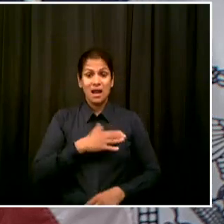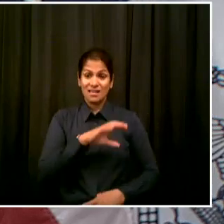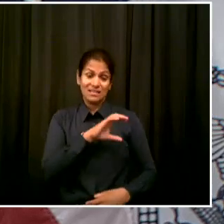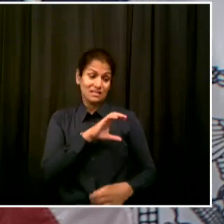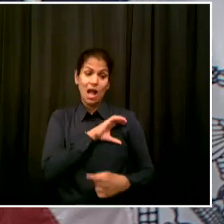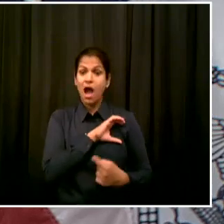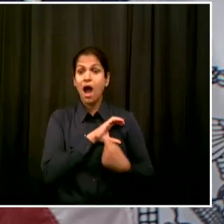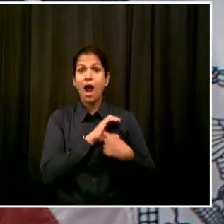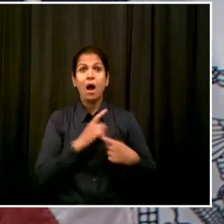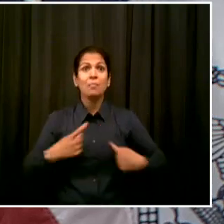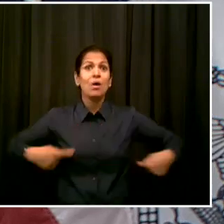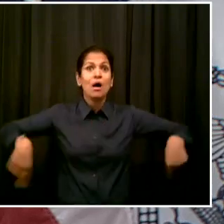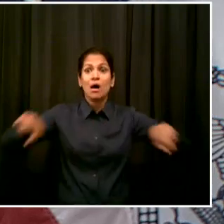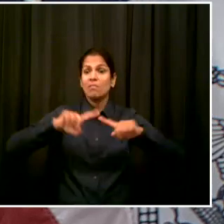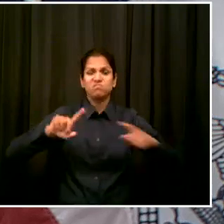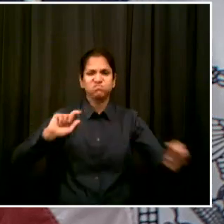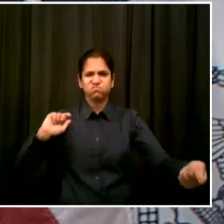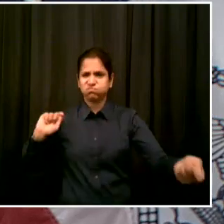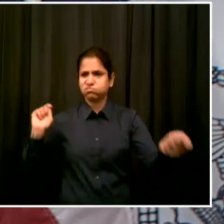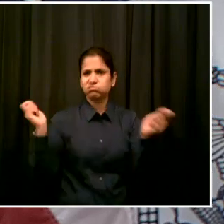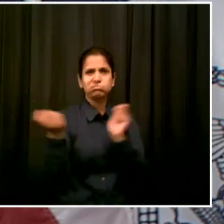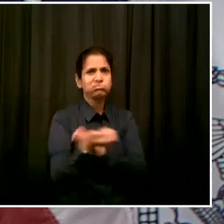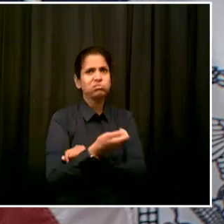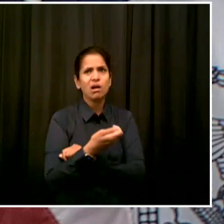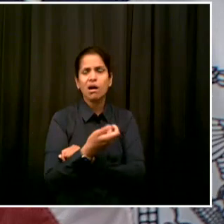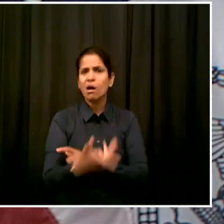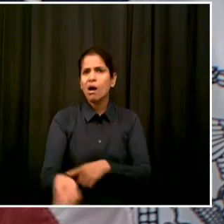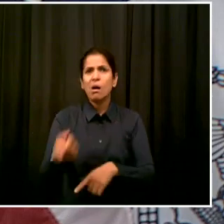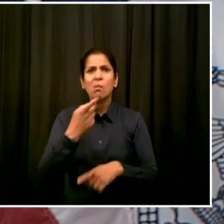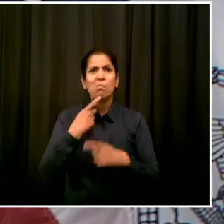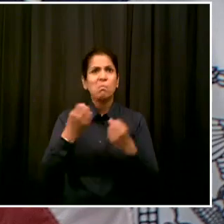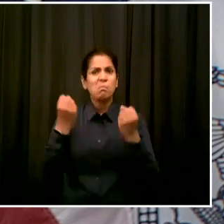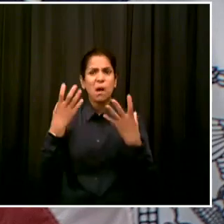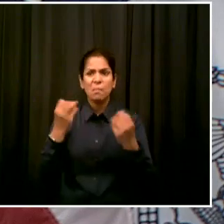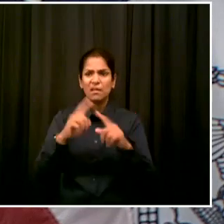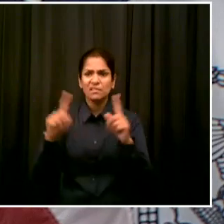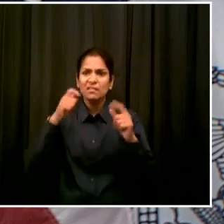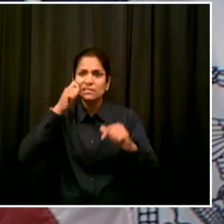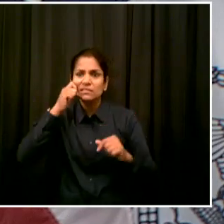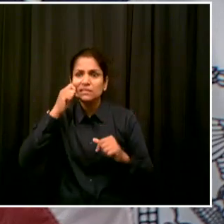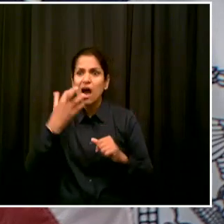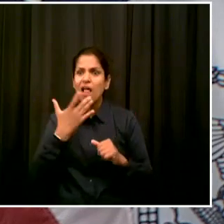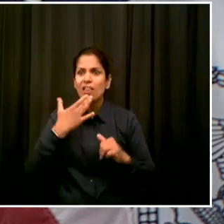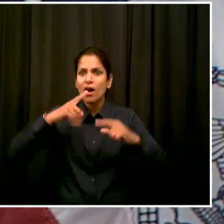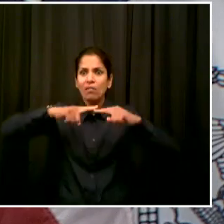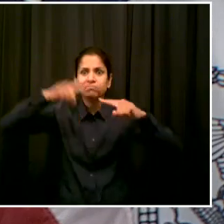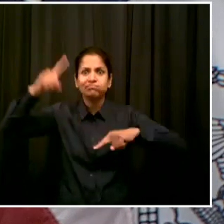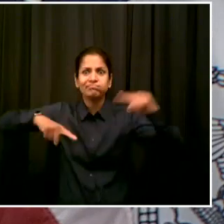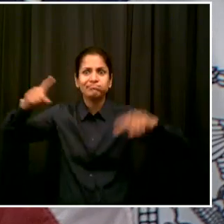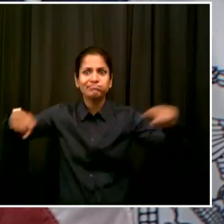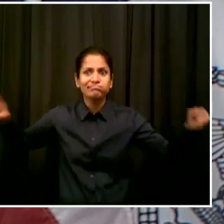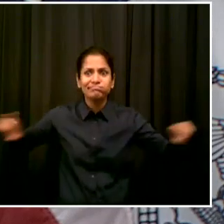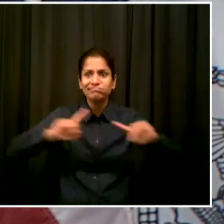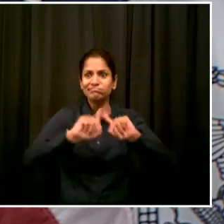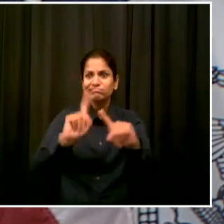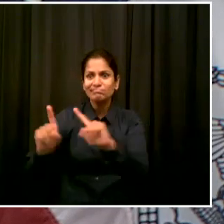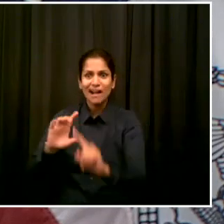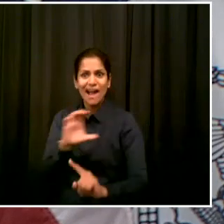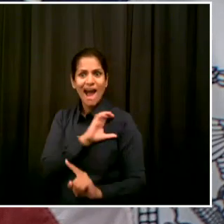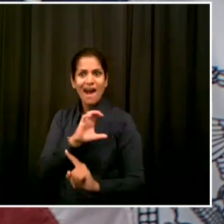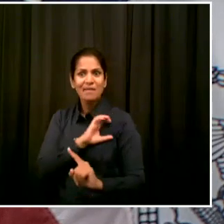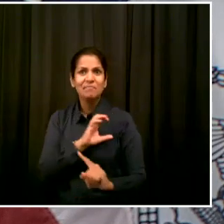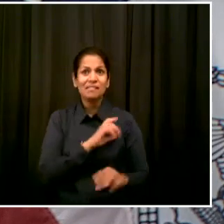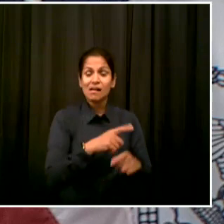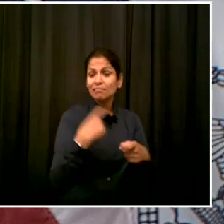been a focus of this administration to make the NYPD look more like New York City and be more like New York City. But that